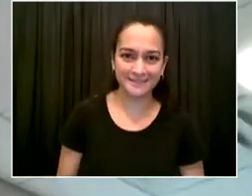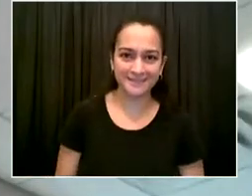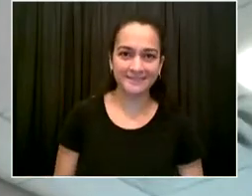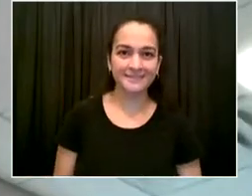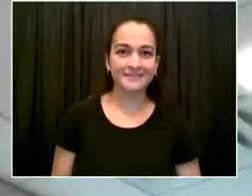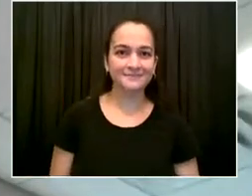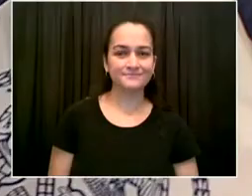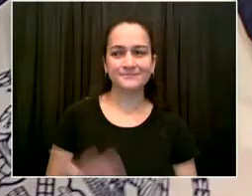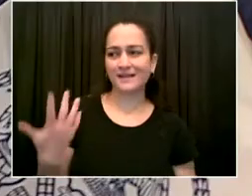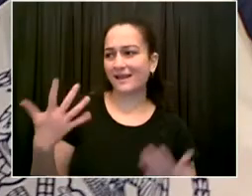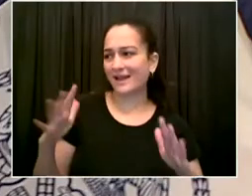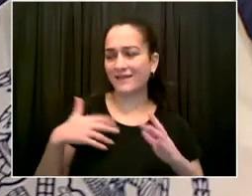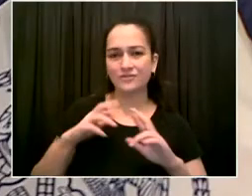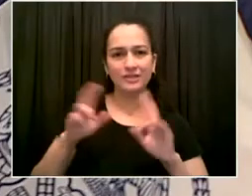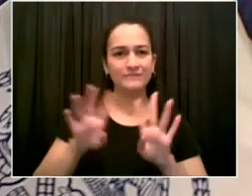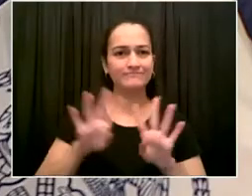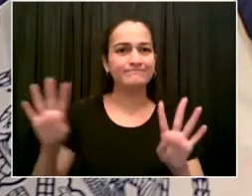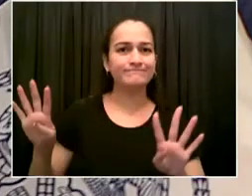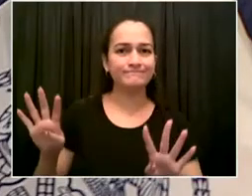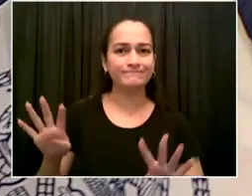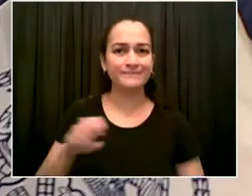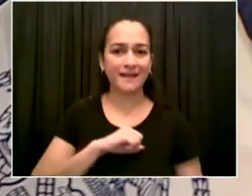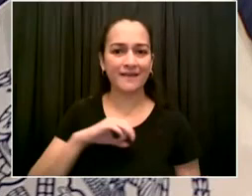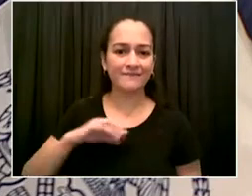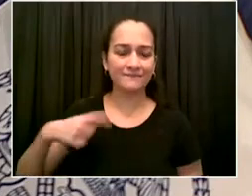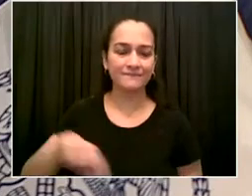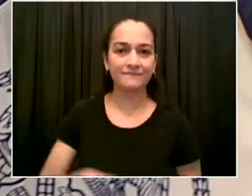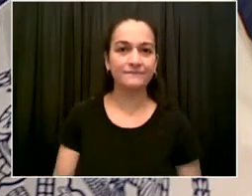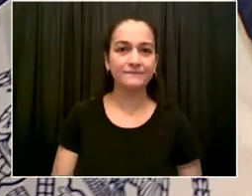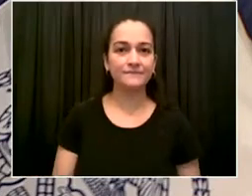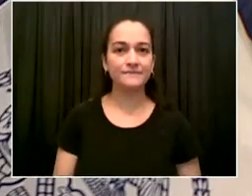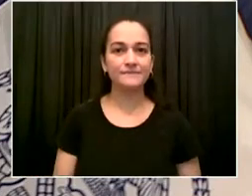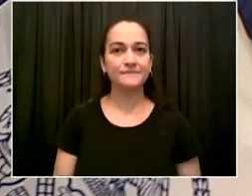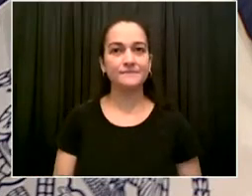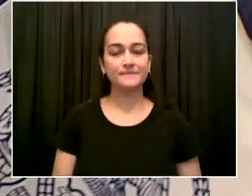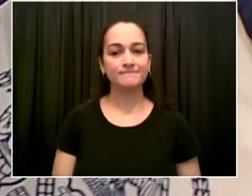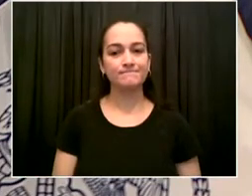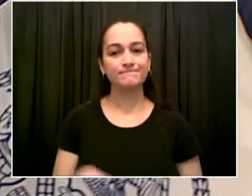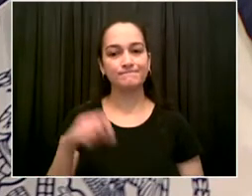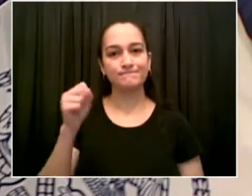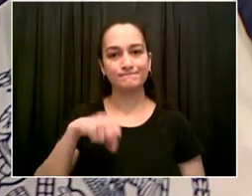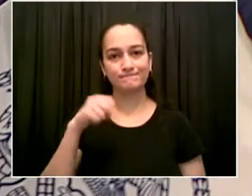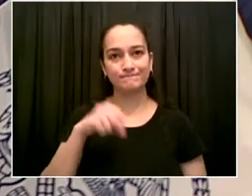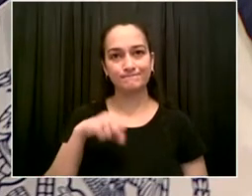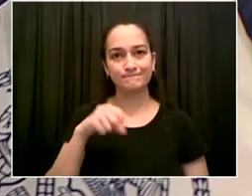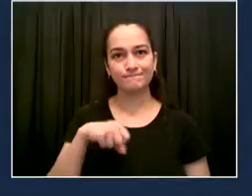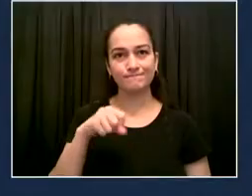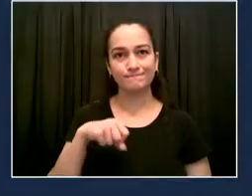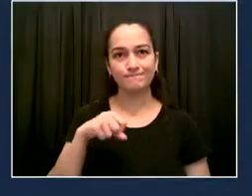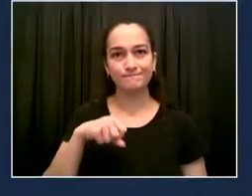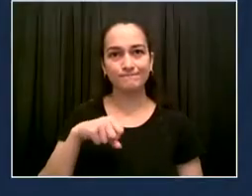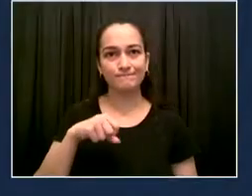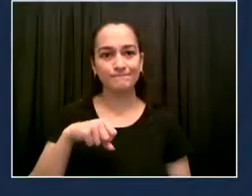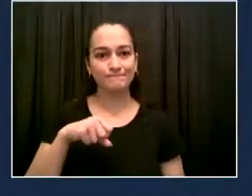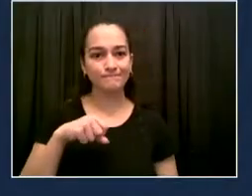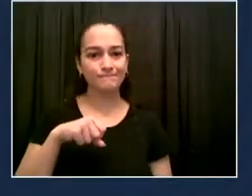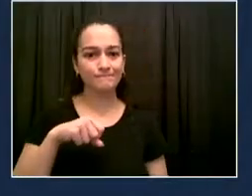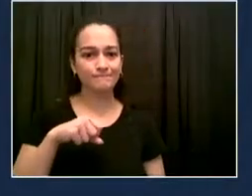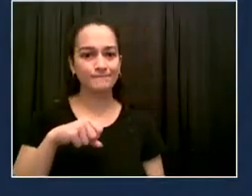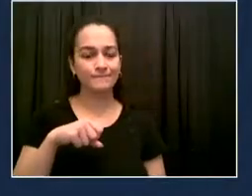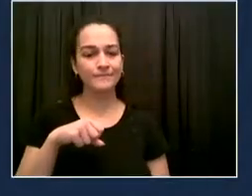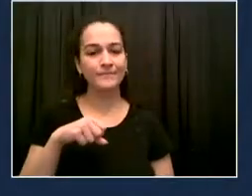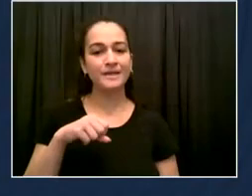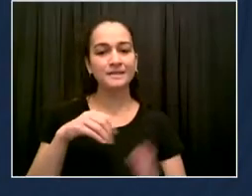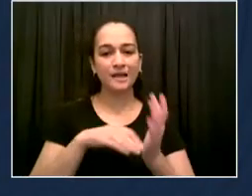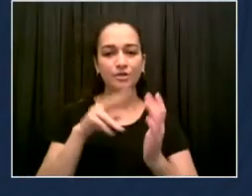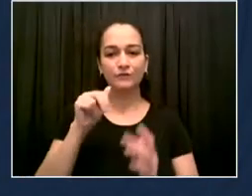deliver vaccines is really unparalleled. And I know there is sort of public discourse about is there a choice between having